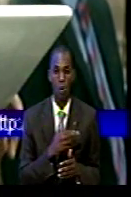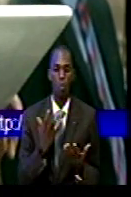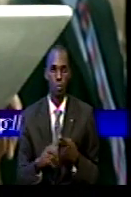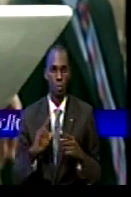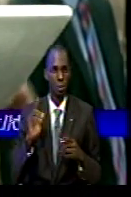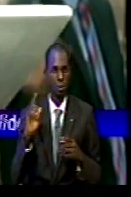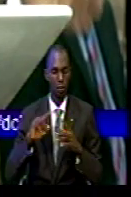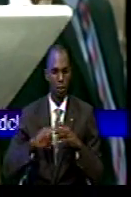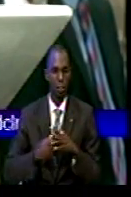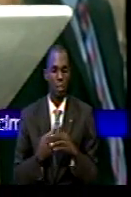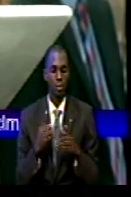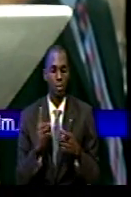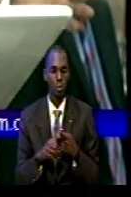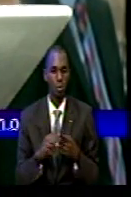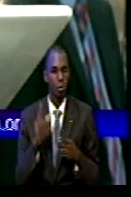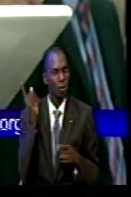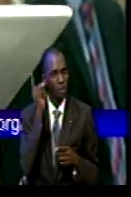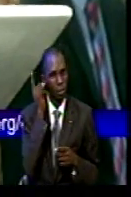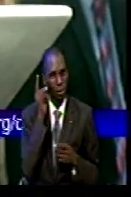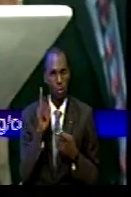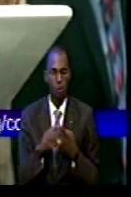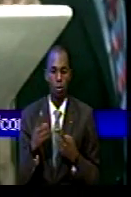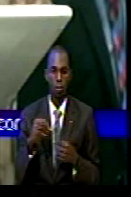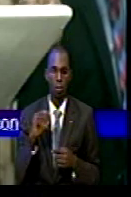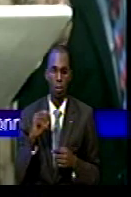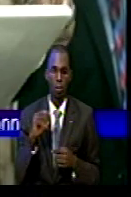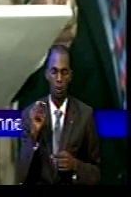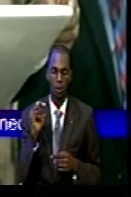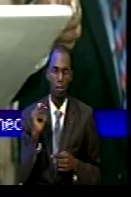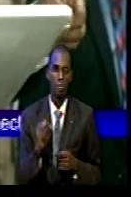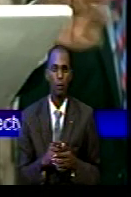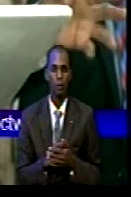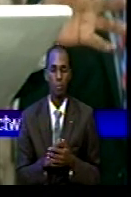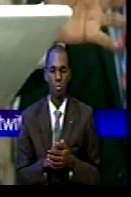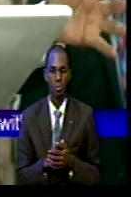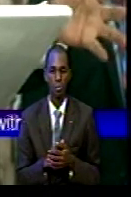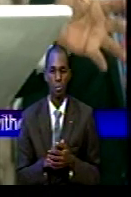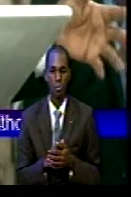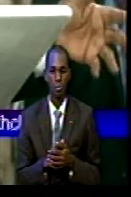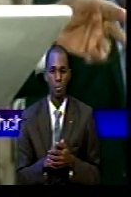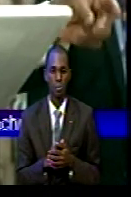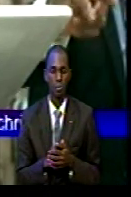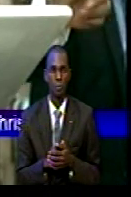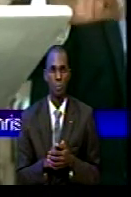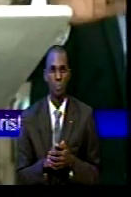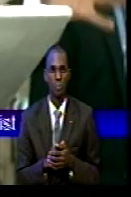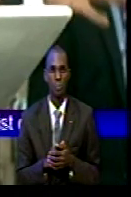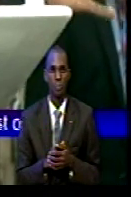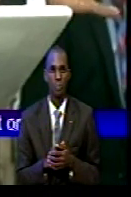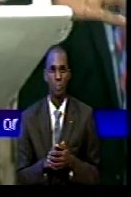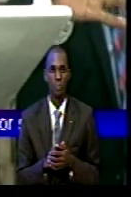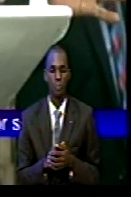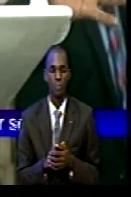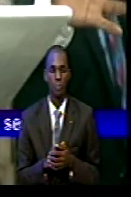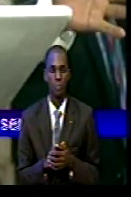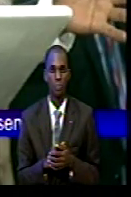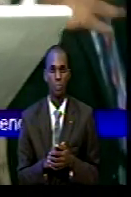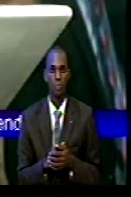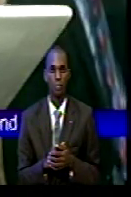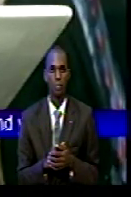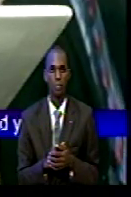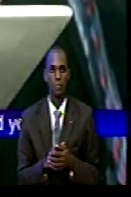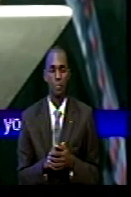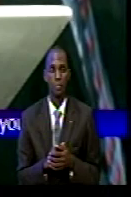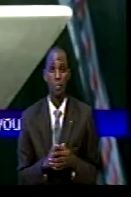our counselors, get them ready. Want to start the our overseers and leaders, please. Get them ready. Want to start taking